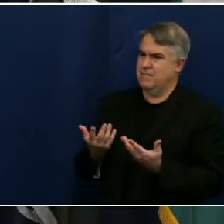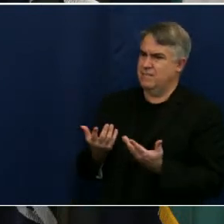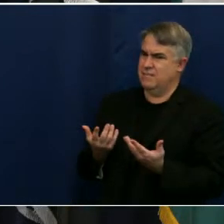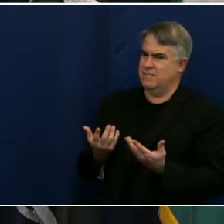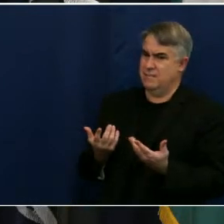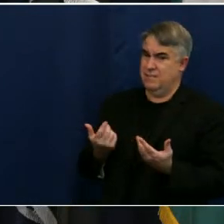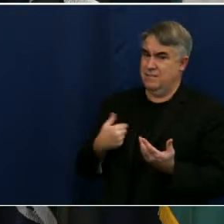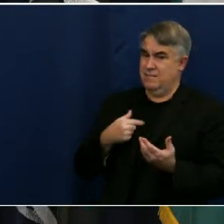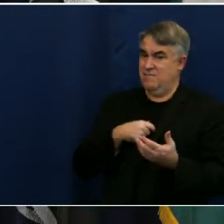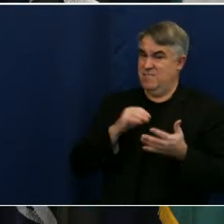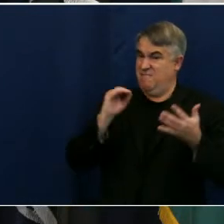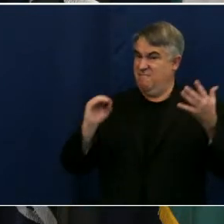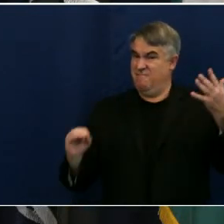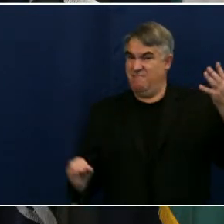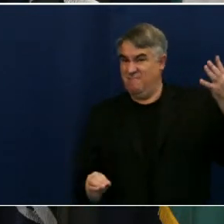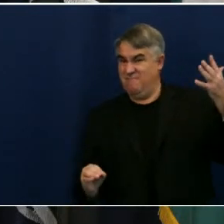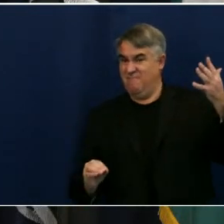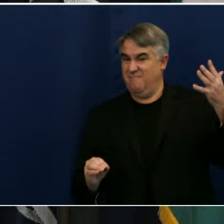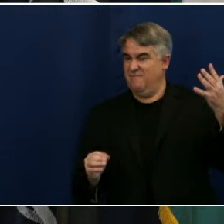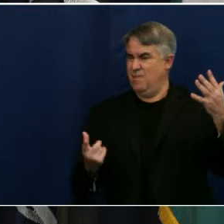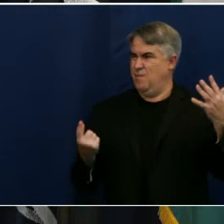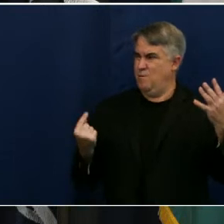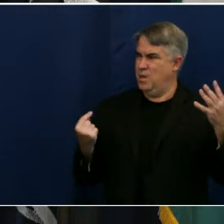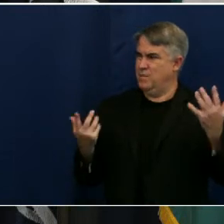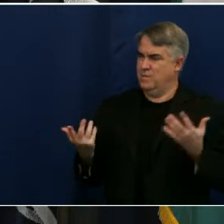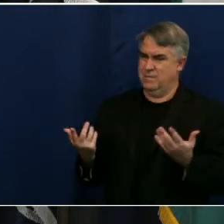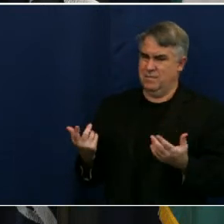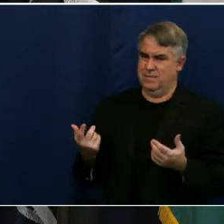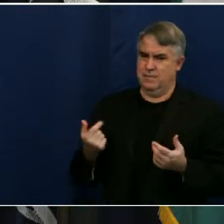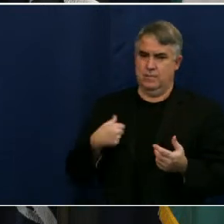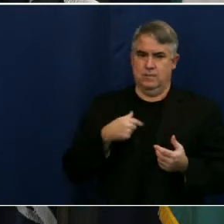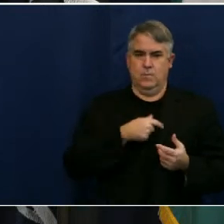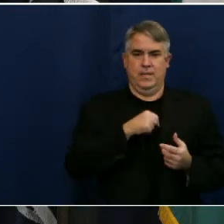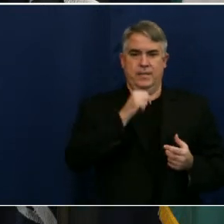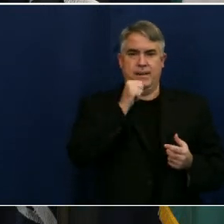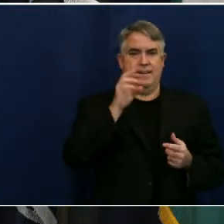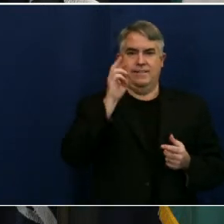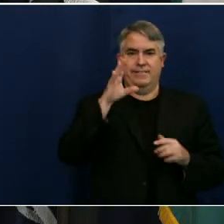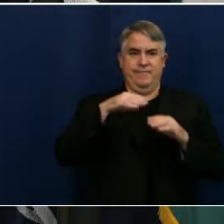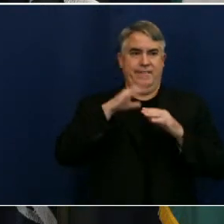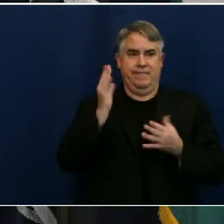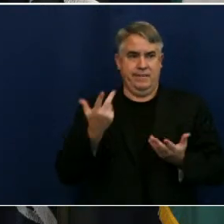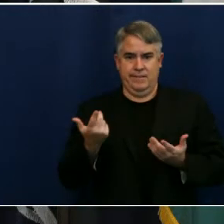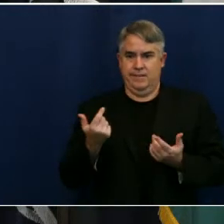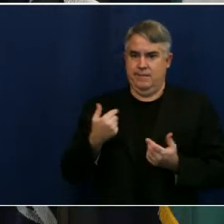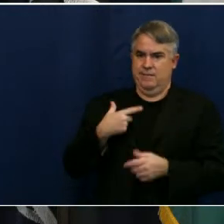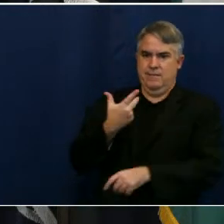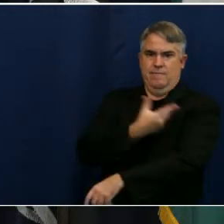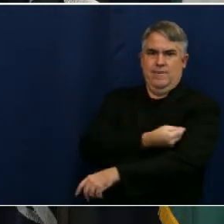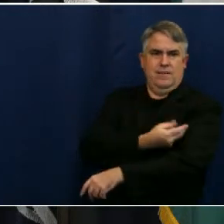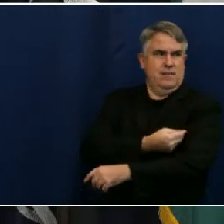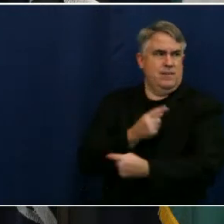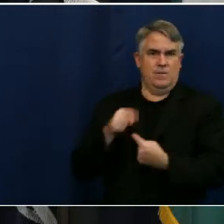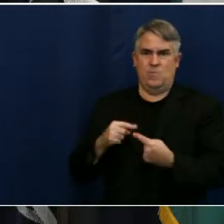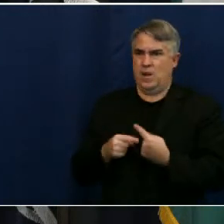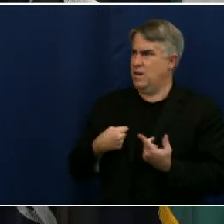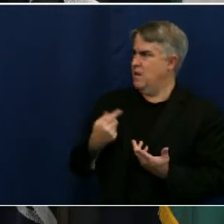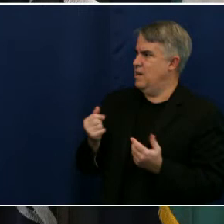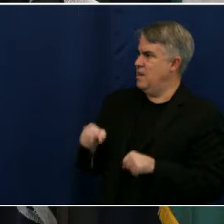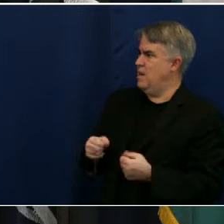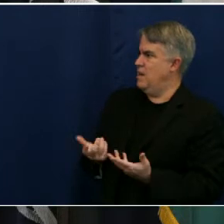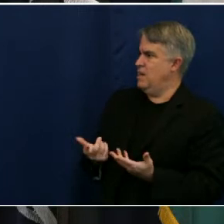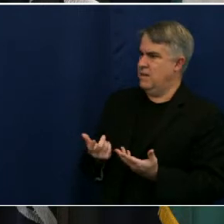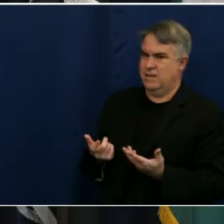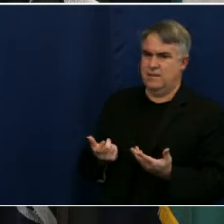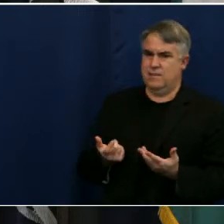be in the, above 65, and none of mine are. Is there anything that the county can do to put a bug in the ear of the